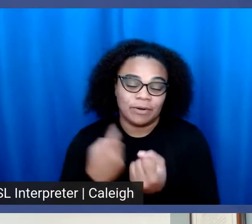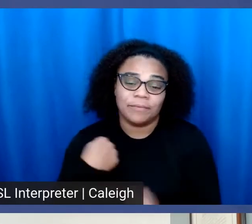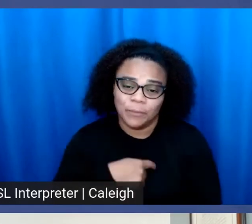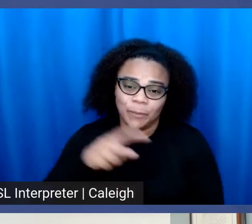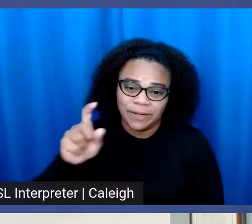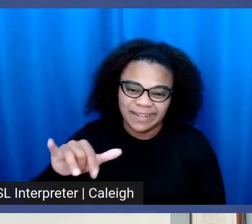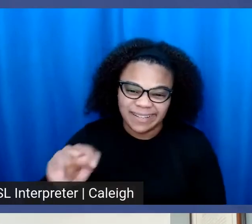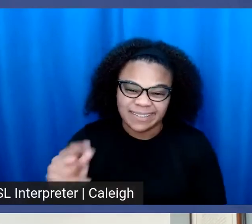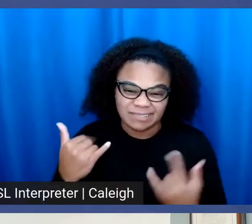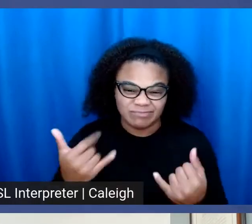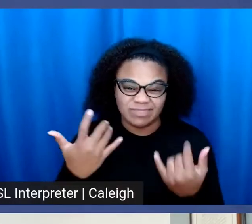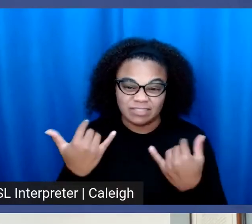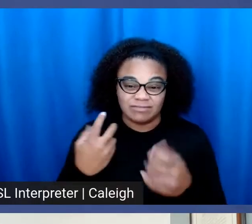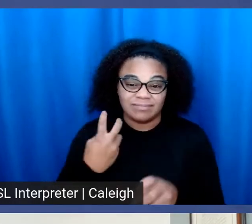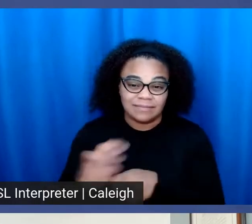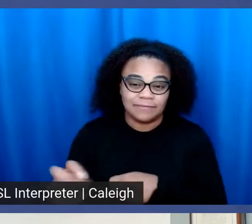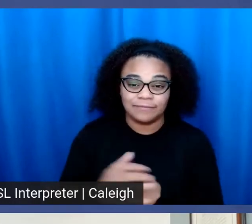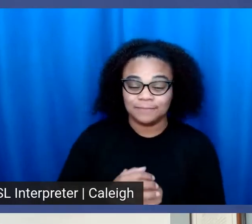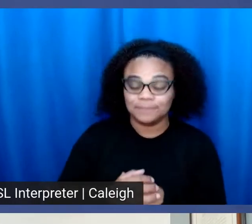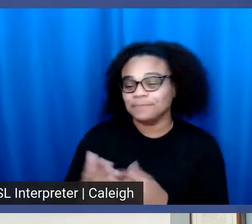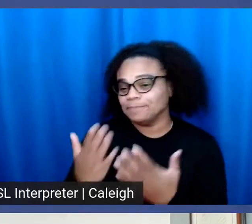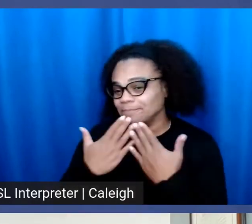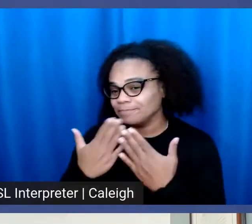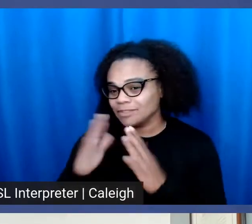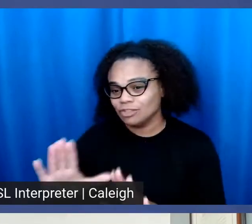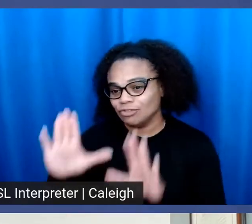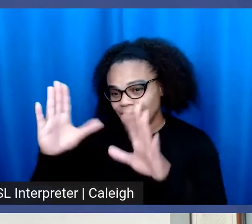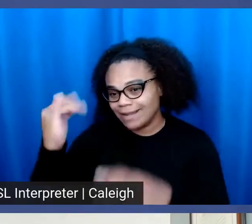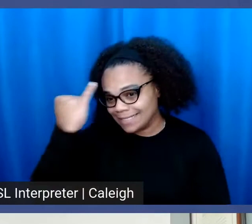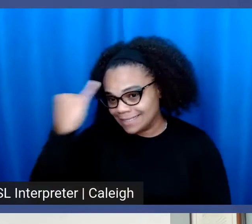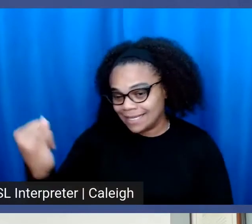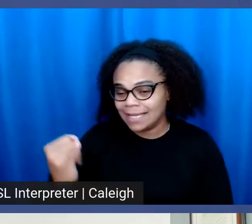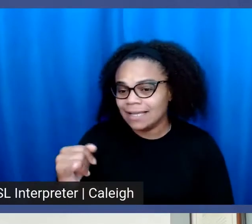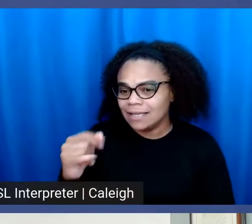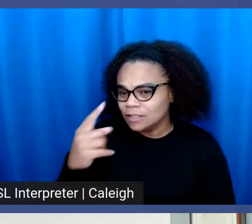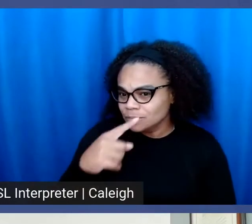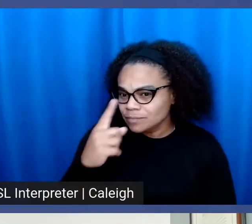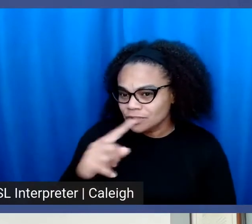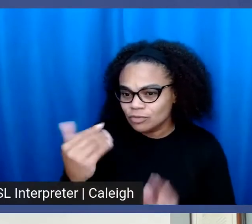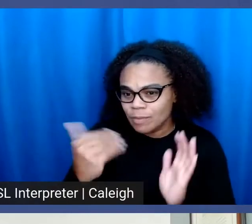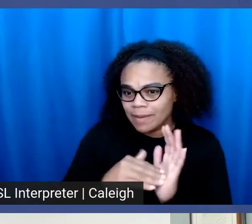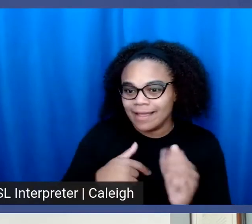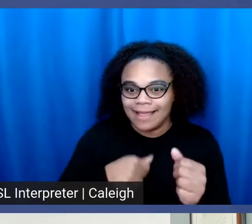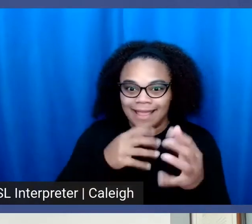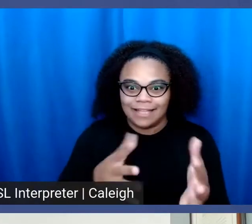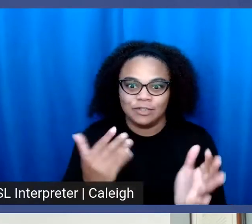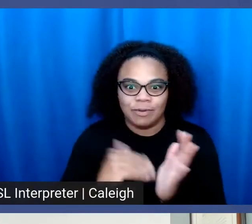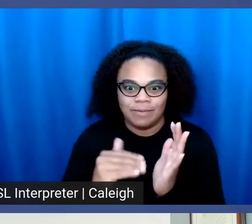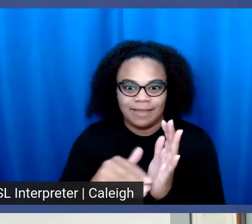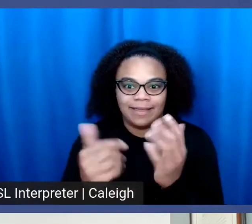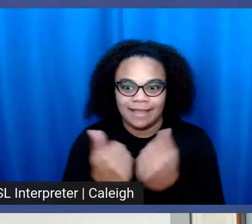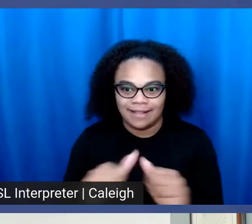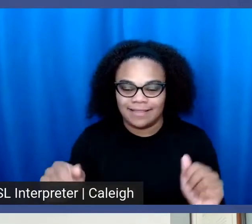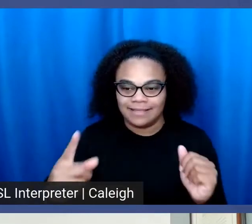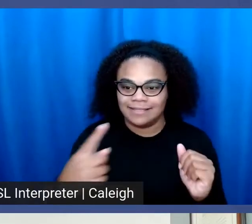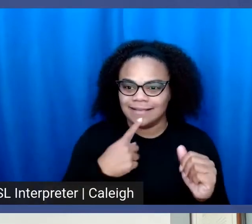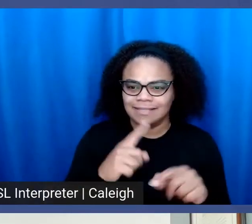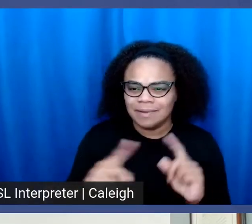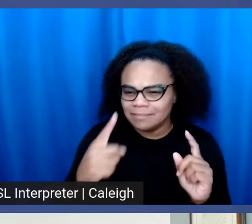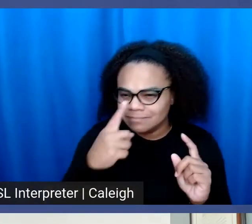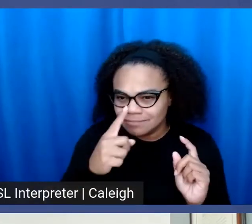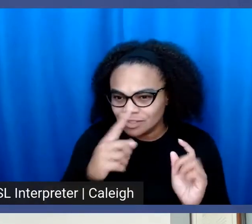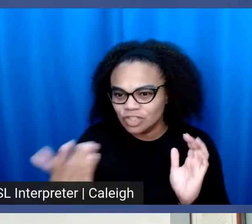great idea. Thank you. Martha, would you repeat, I hate to repeat anything that he says, but would you